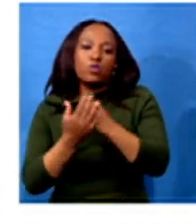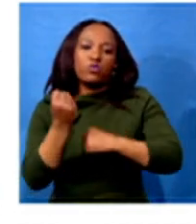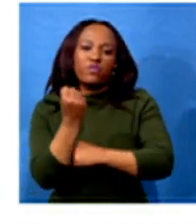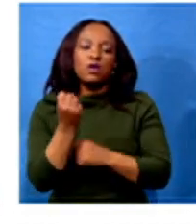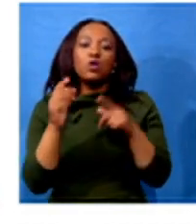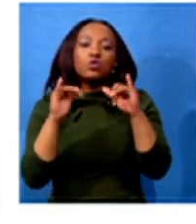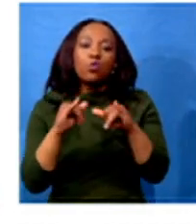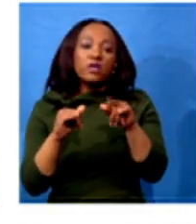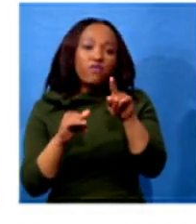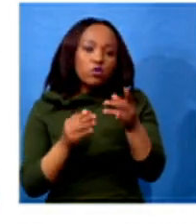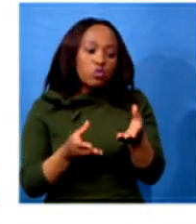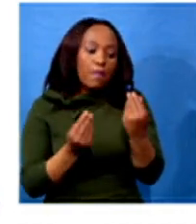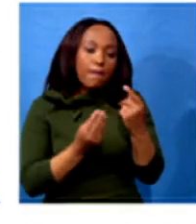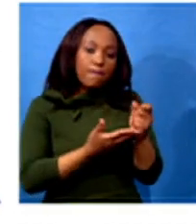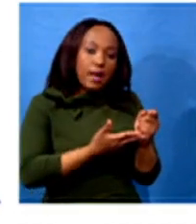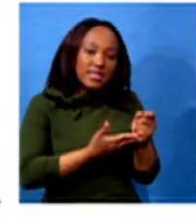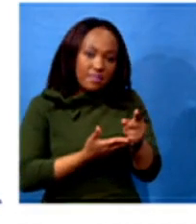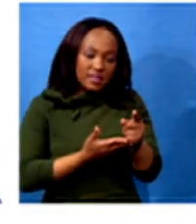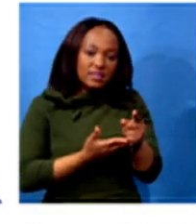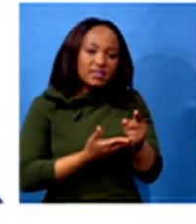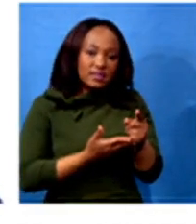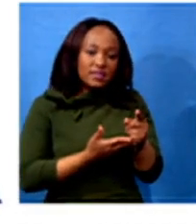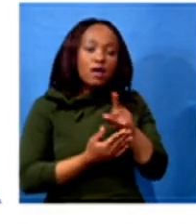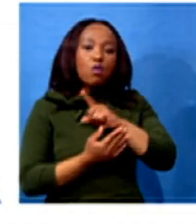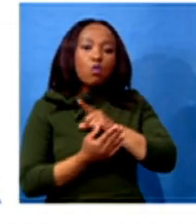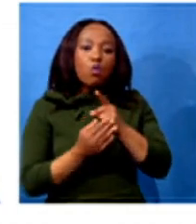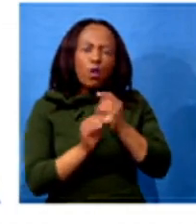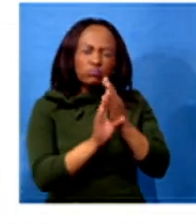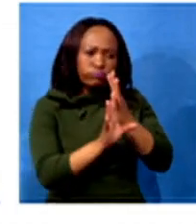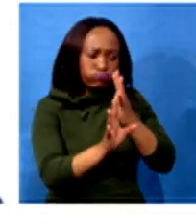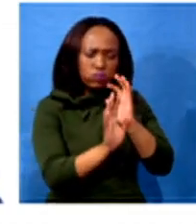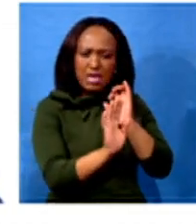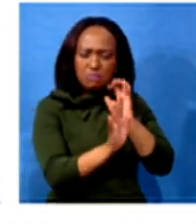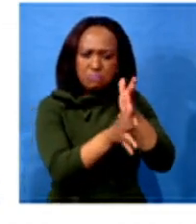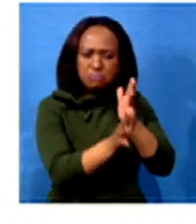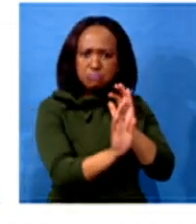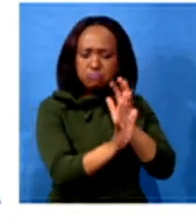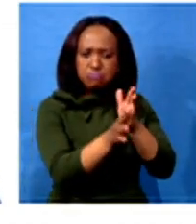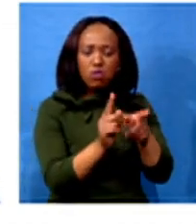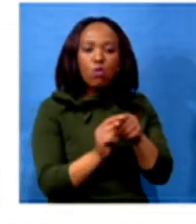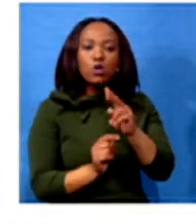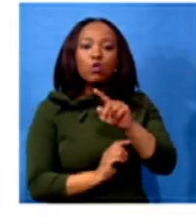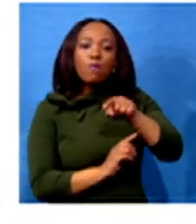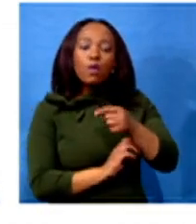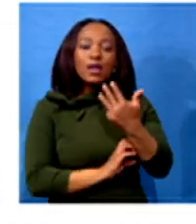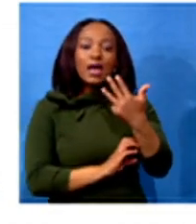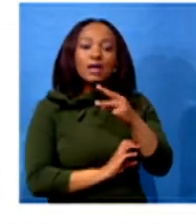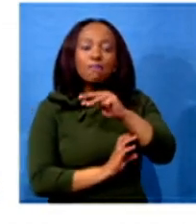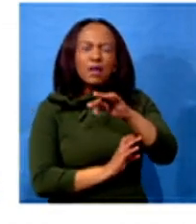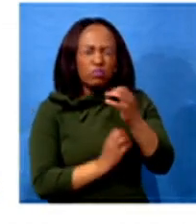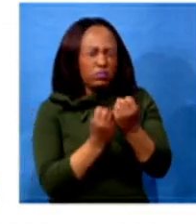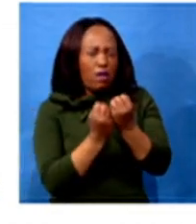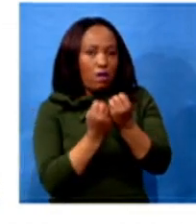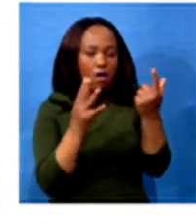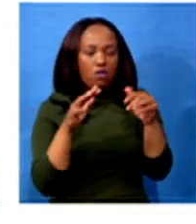to get an SMS because of the sheer volumes that are going through the post office. 2.9 million people are really a lot of people